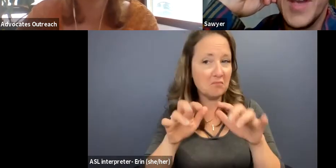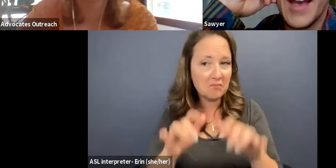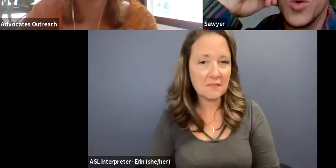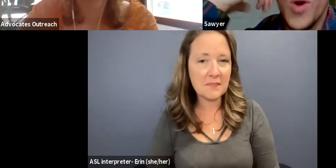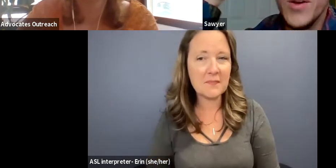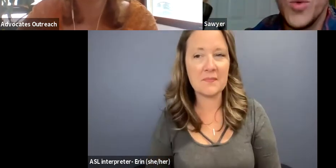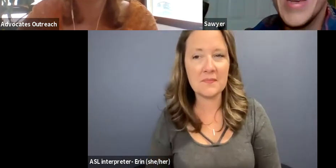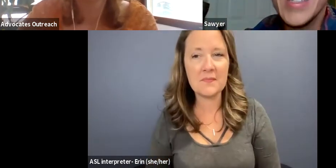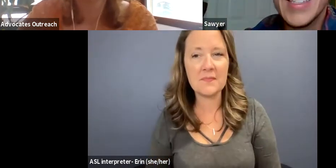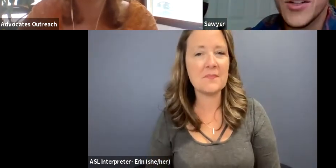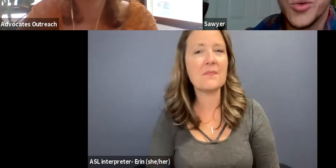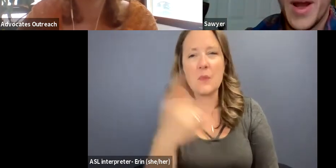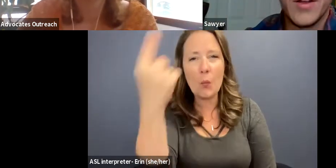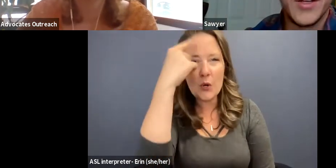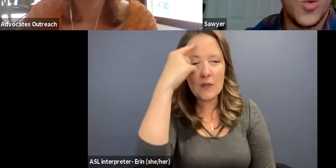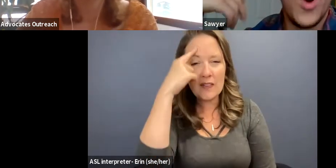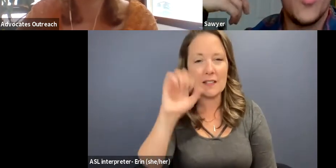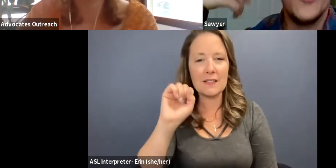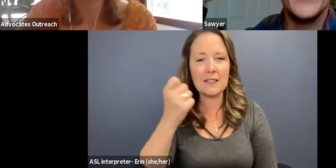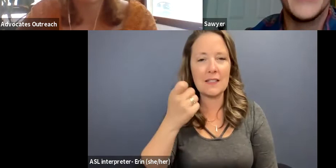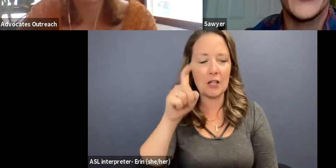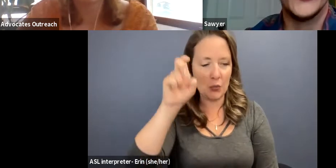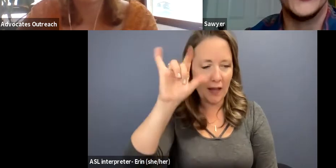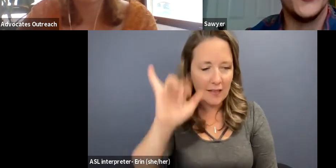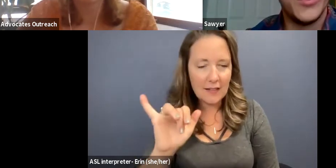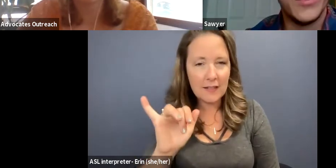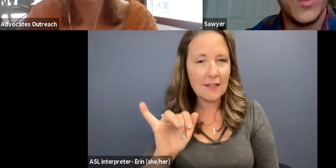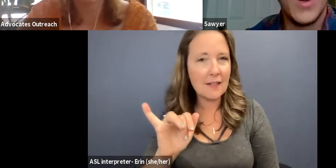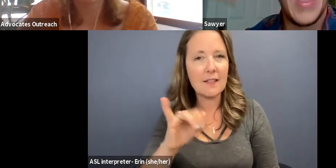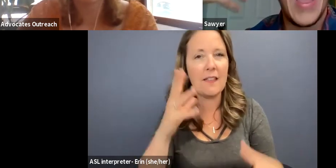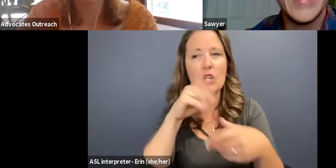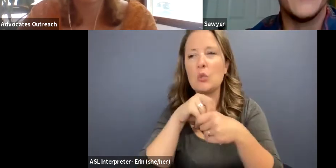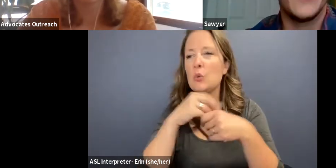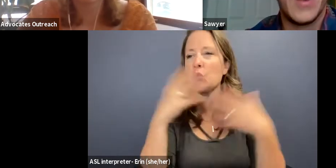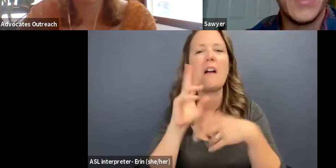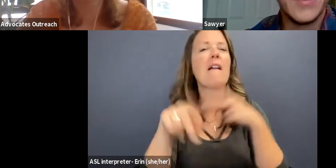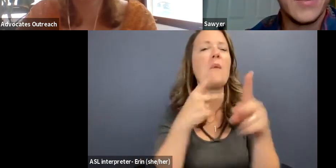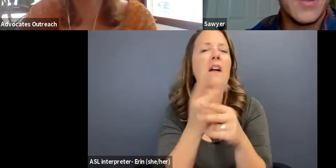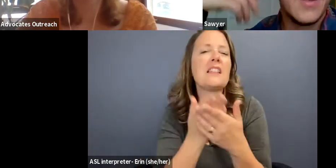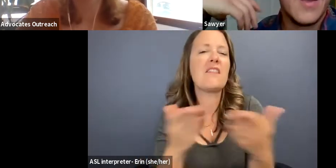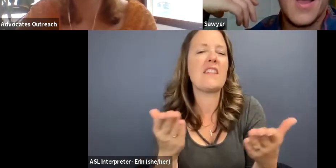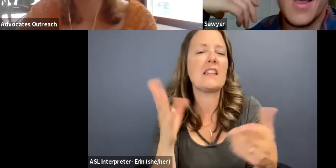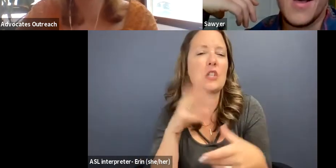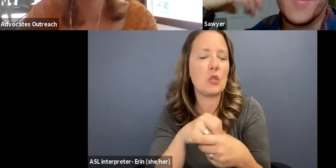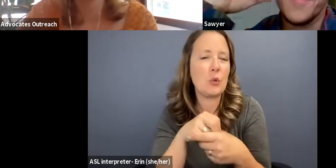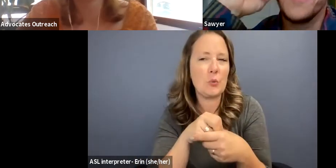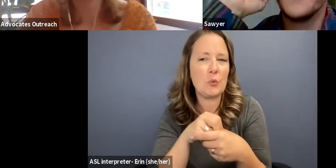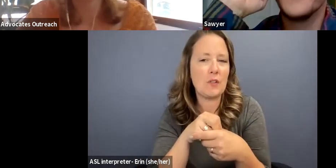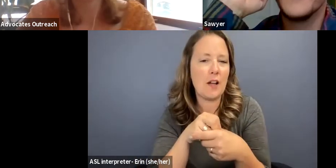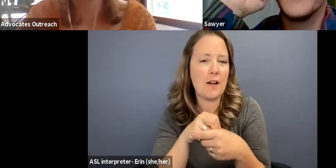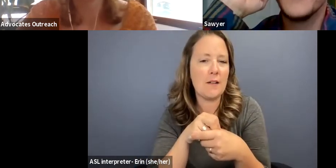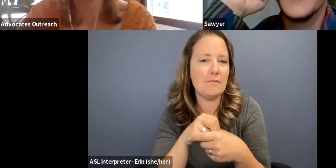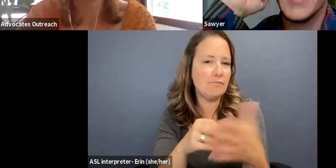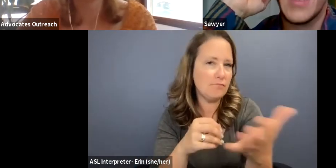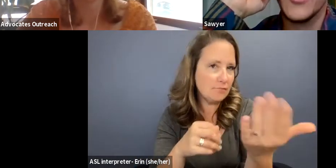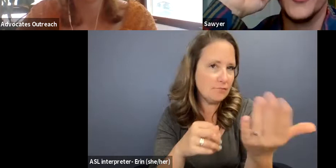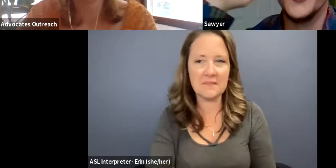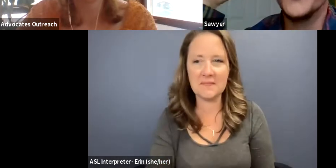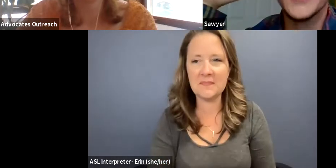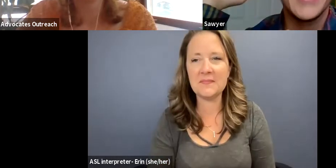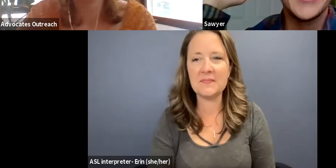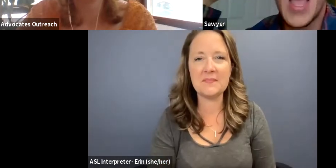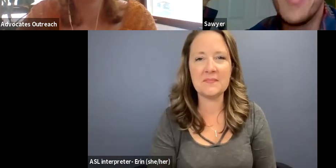to questions. And then one of my favorite parts of this is just sharing with people